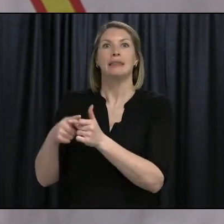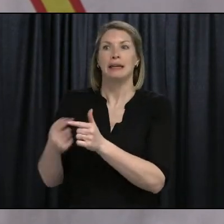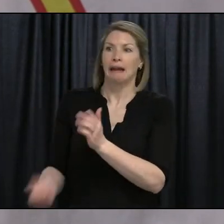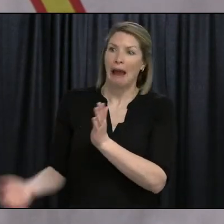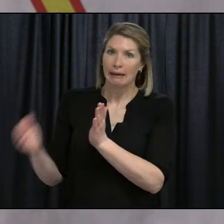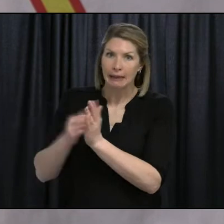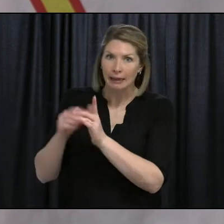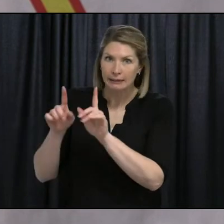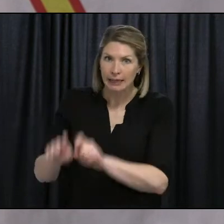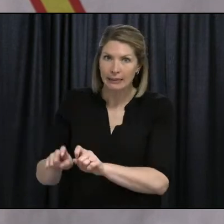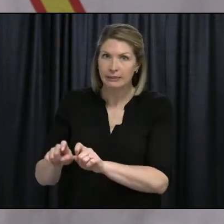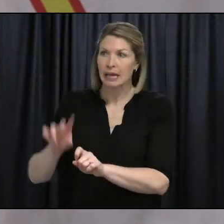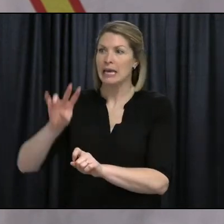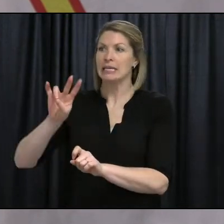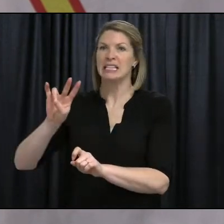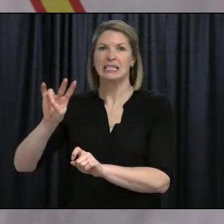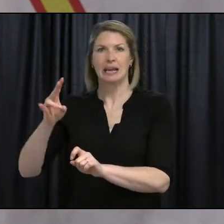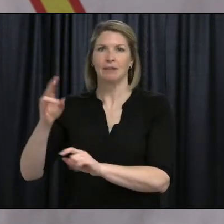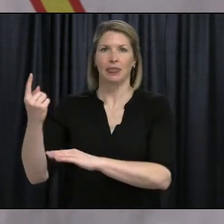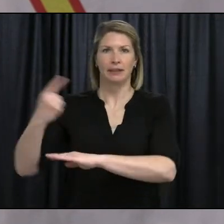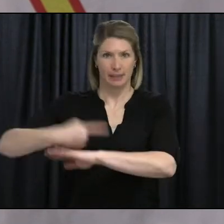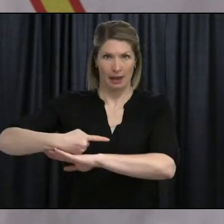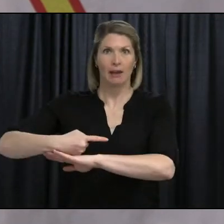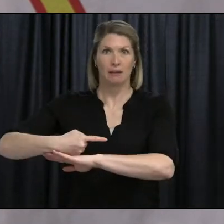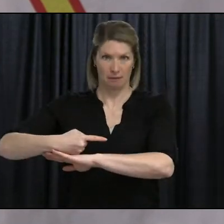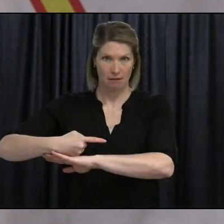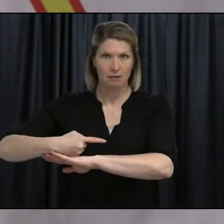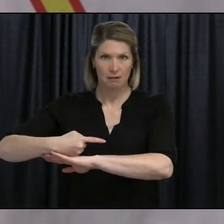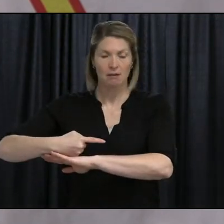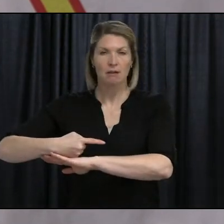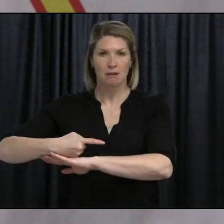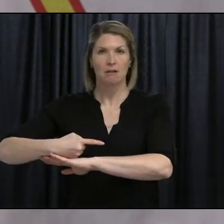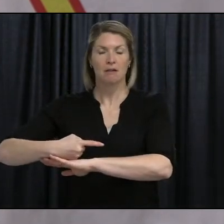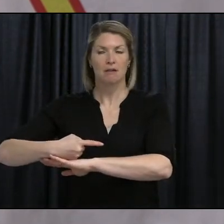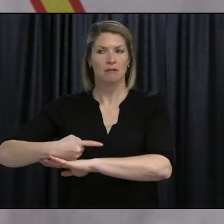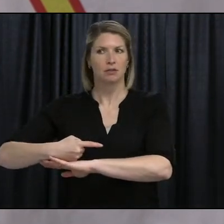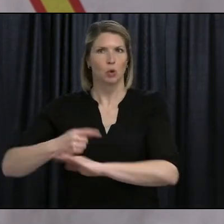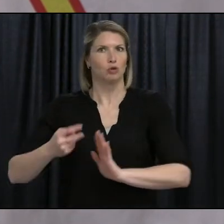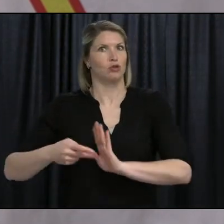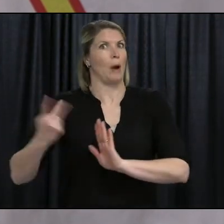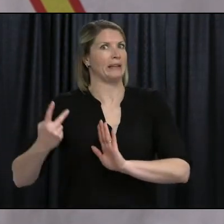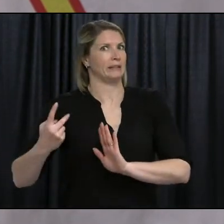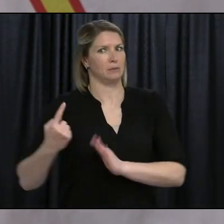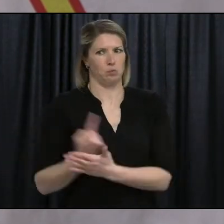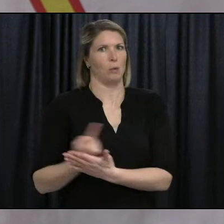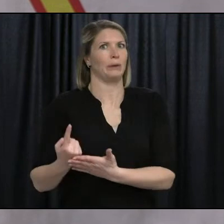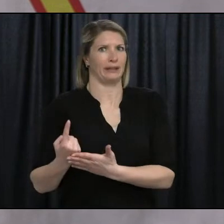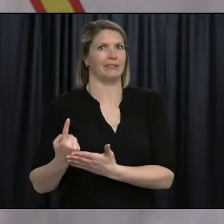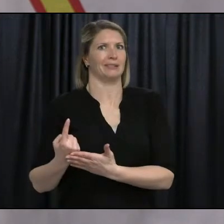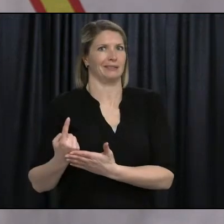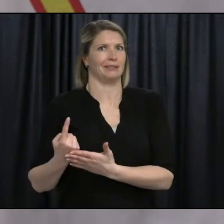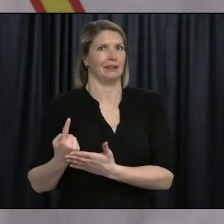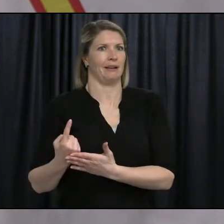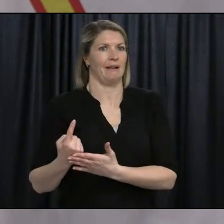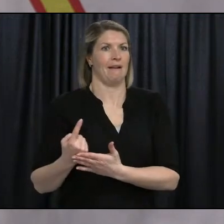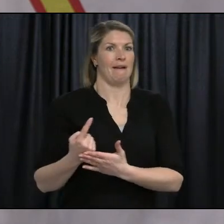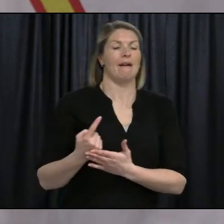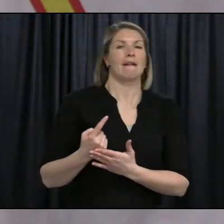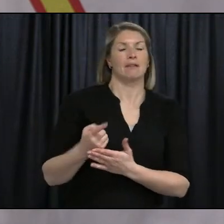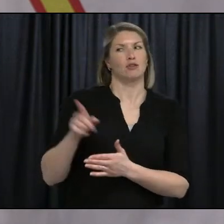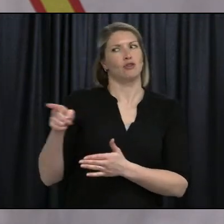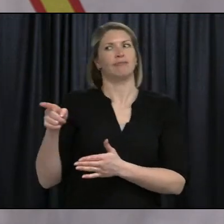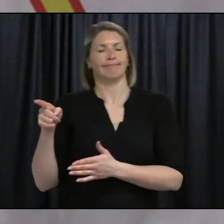7. And the risk of spread, from that first test to the